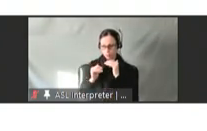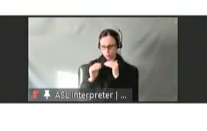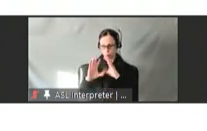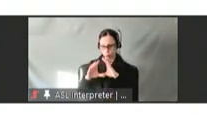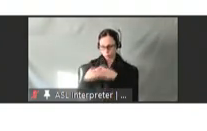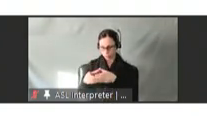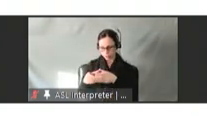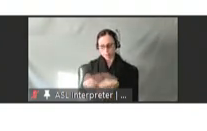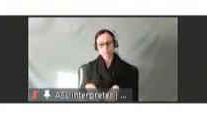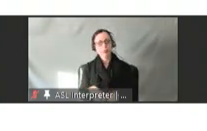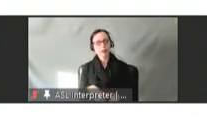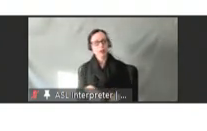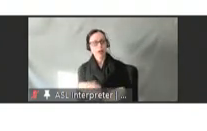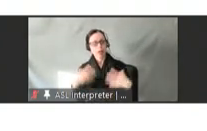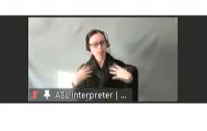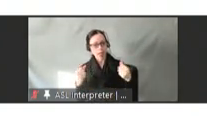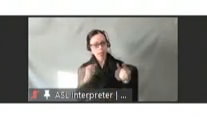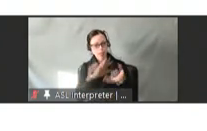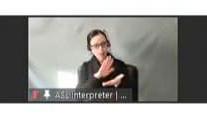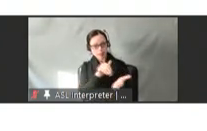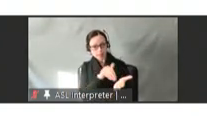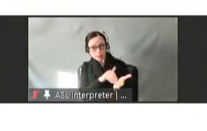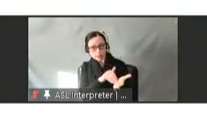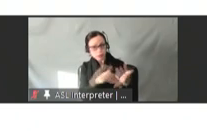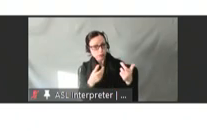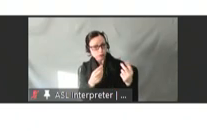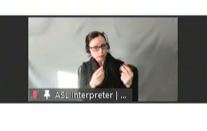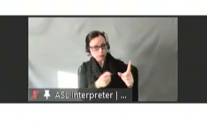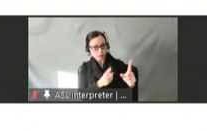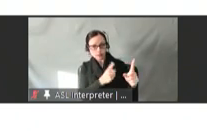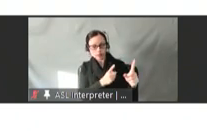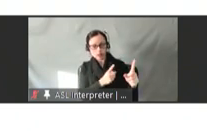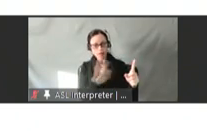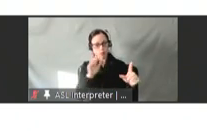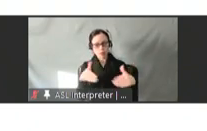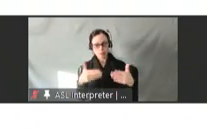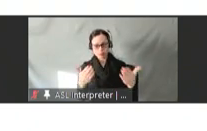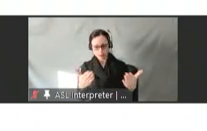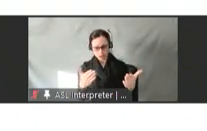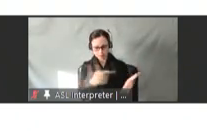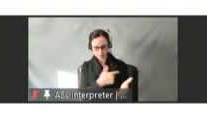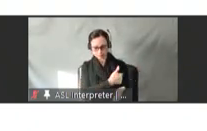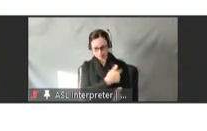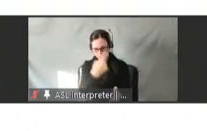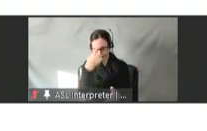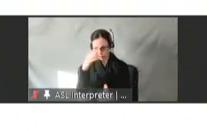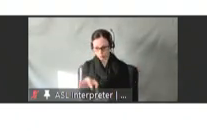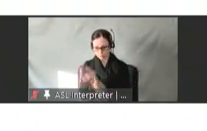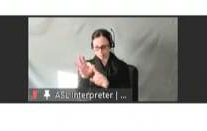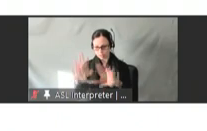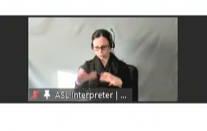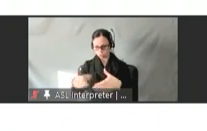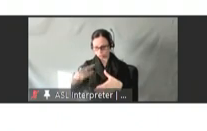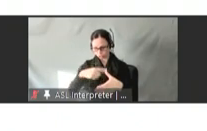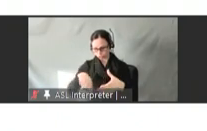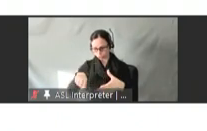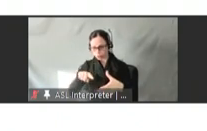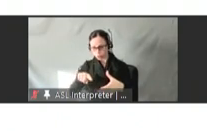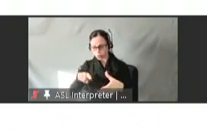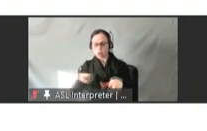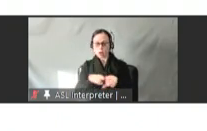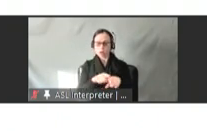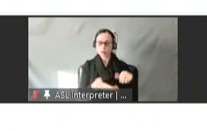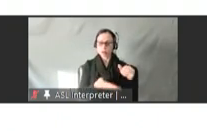The health centers are also working to provide vaccines to special populations and also to